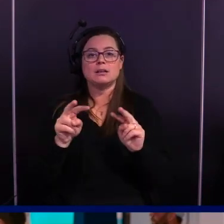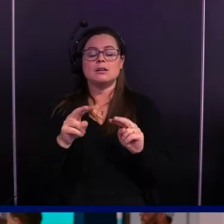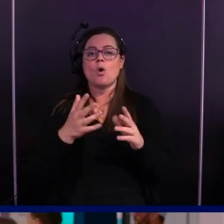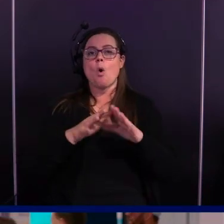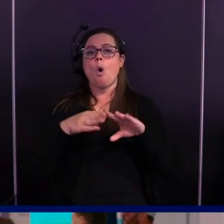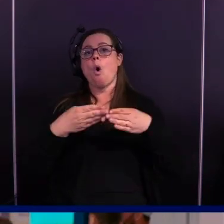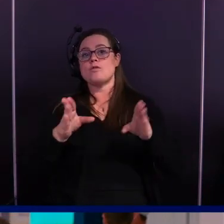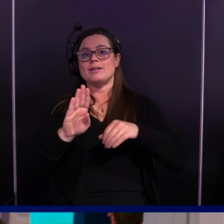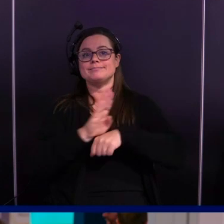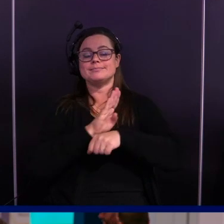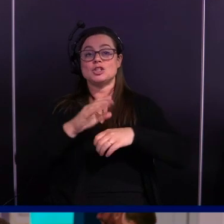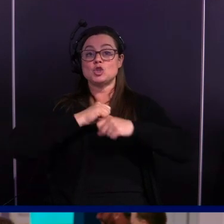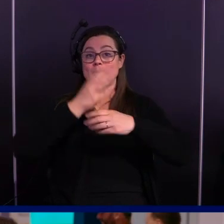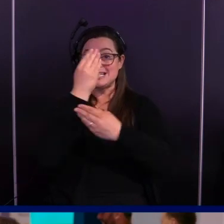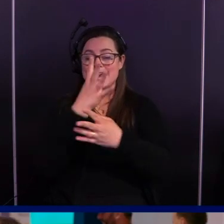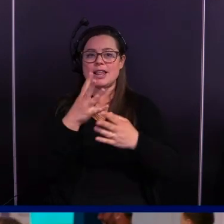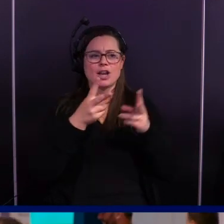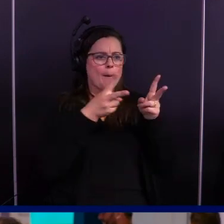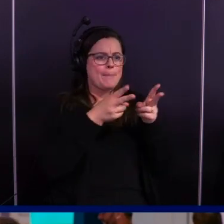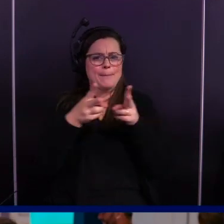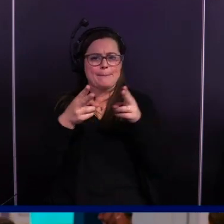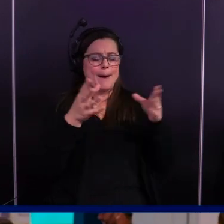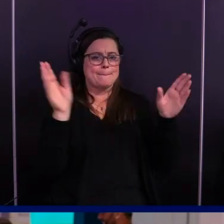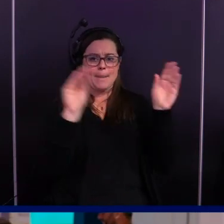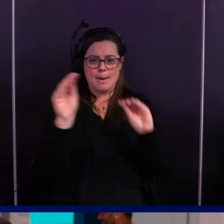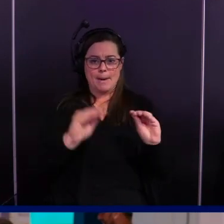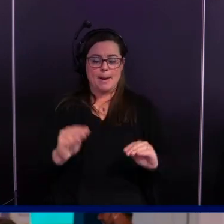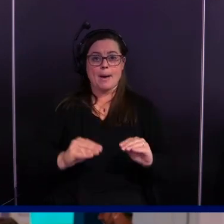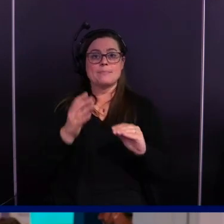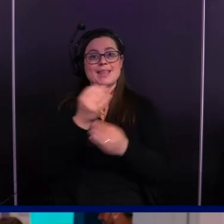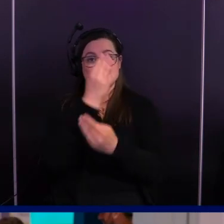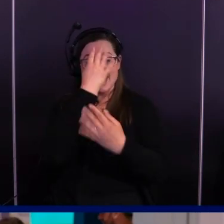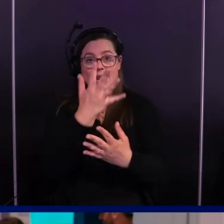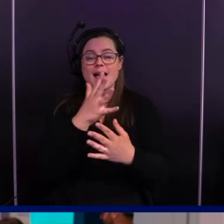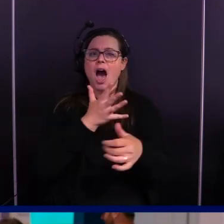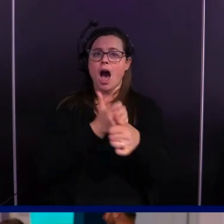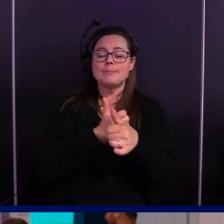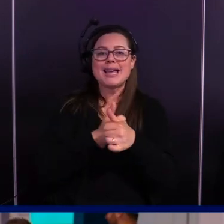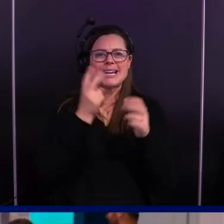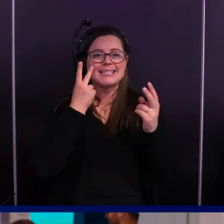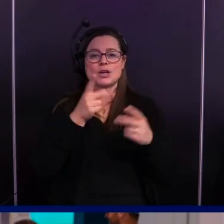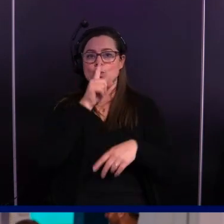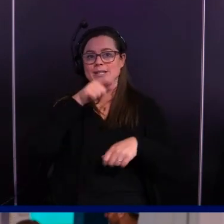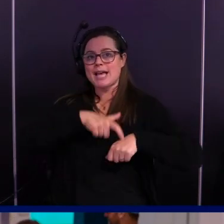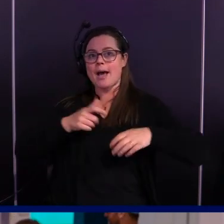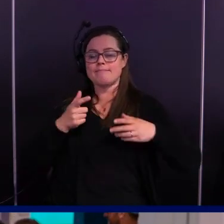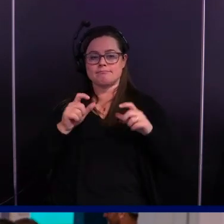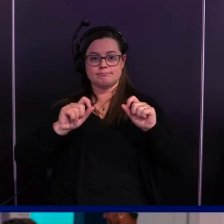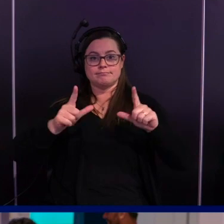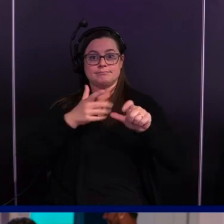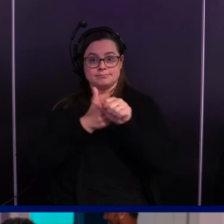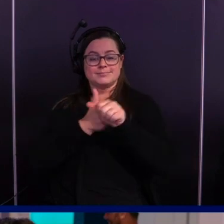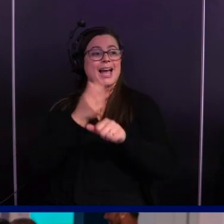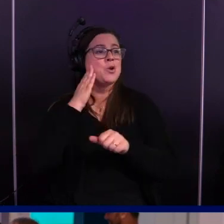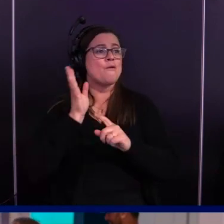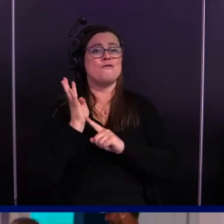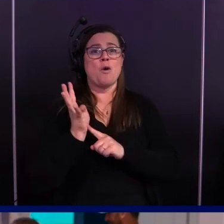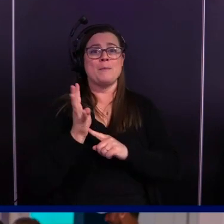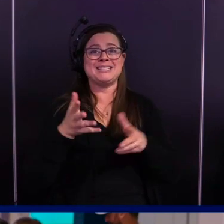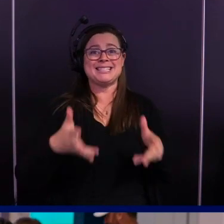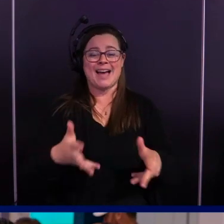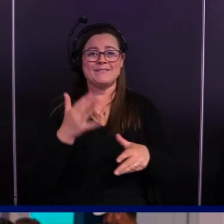data, based on they can slice and dice and data, and then they can update this data. They can see really. I know we have 4 minutes left,